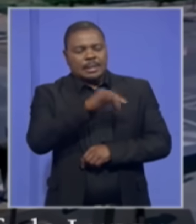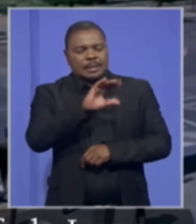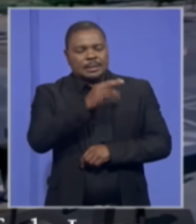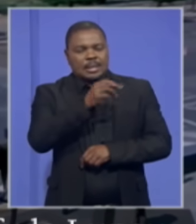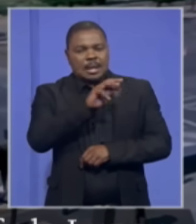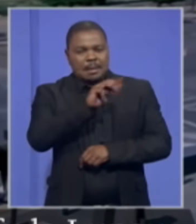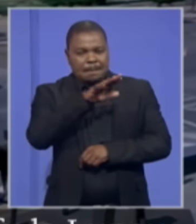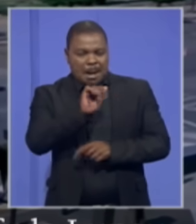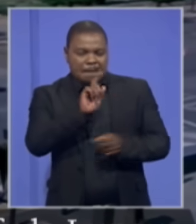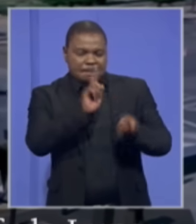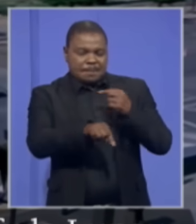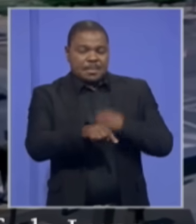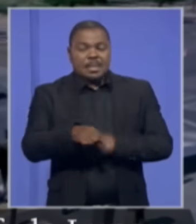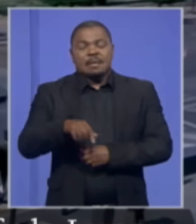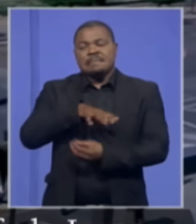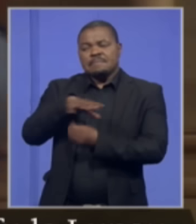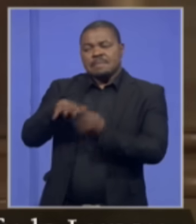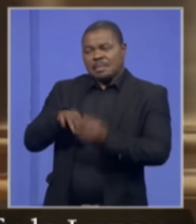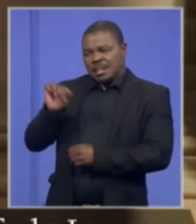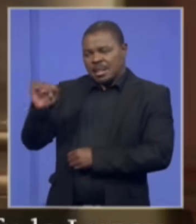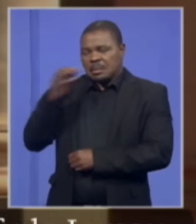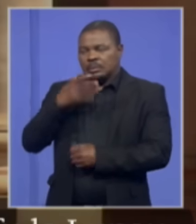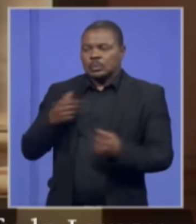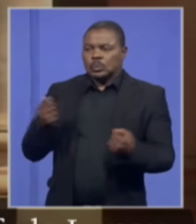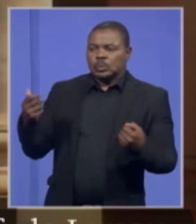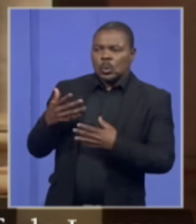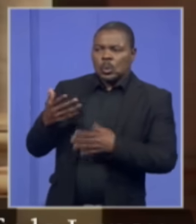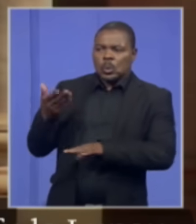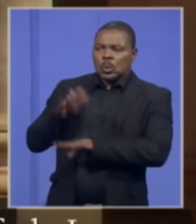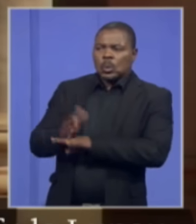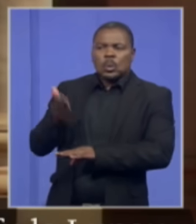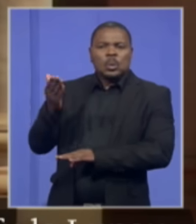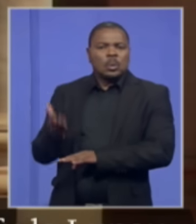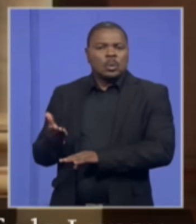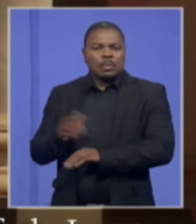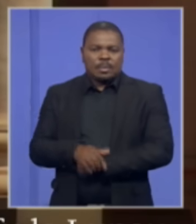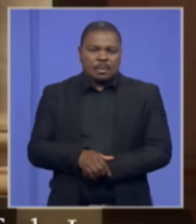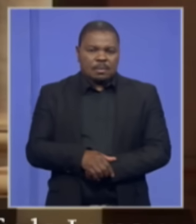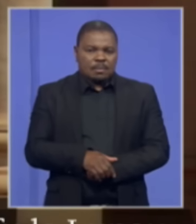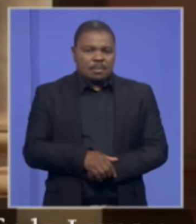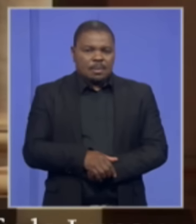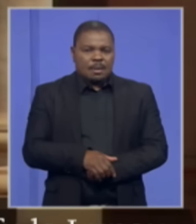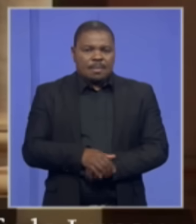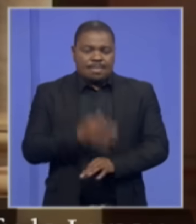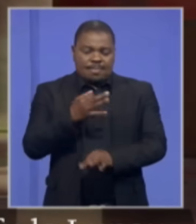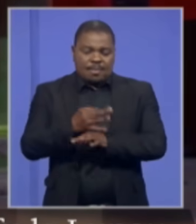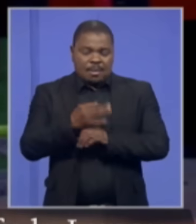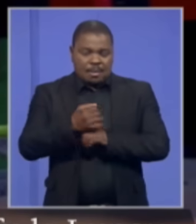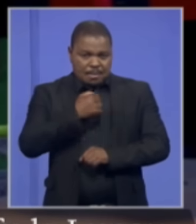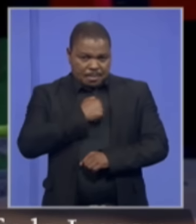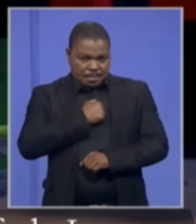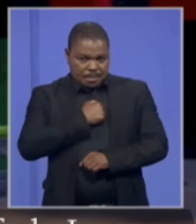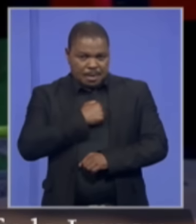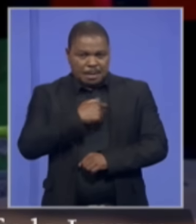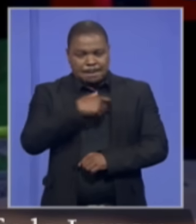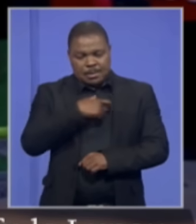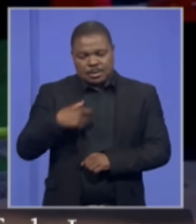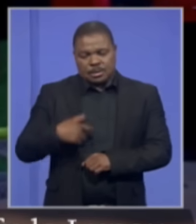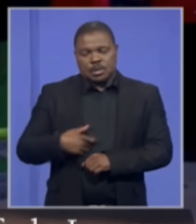Lelapa la Lungu le re litselehile ka lefu la hae. My father, President Lungu, had been under